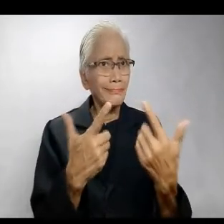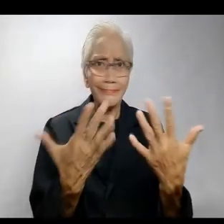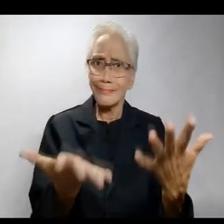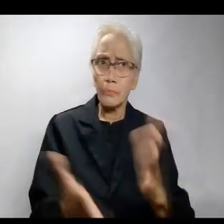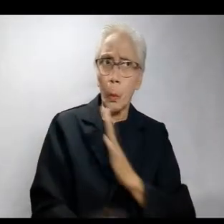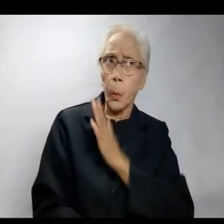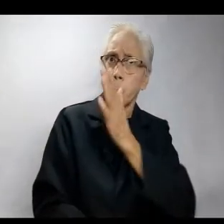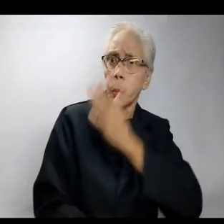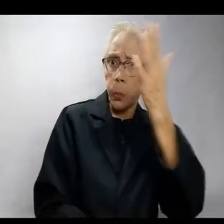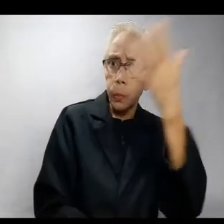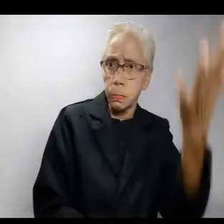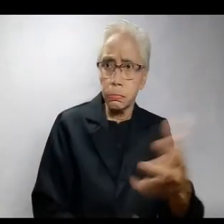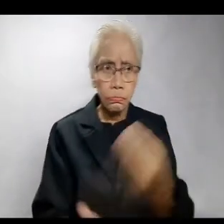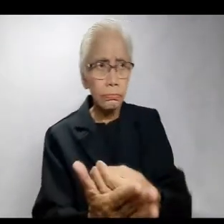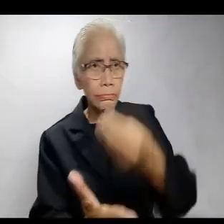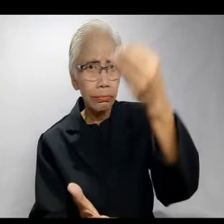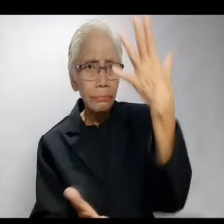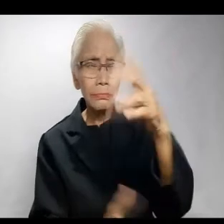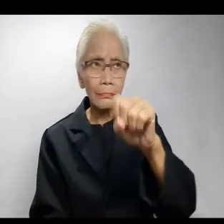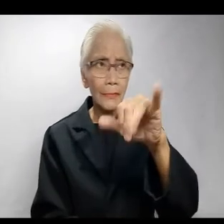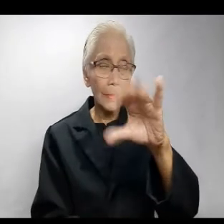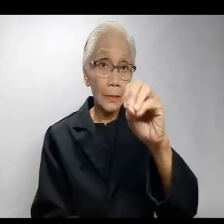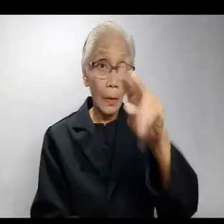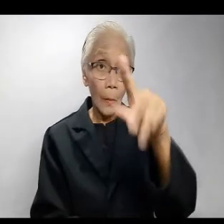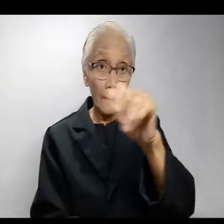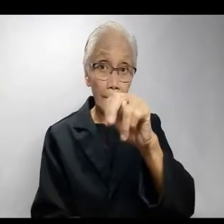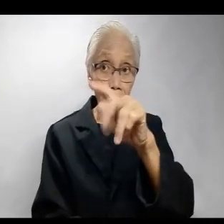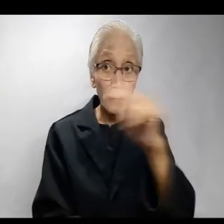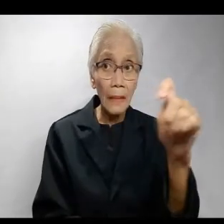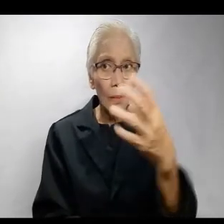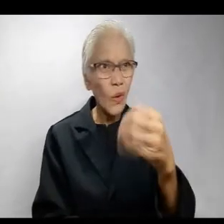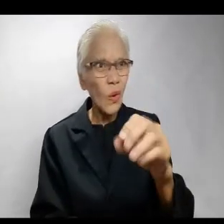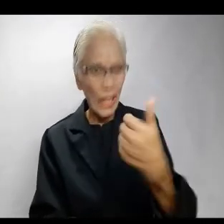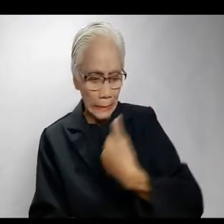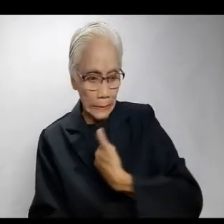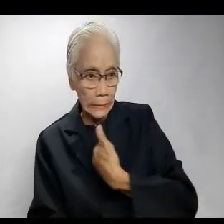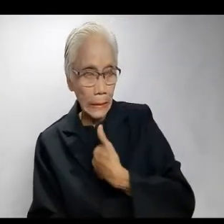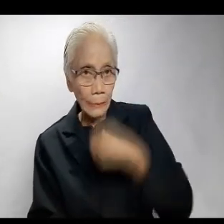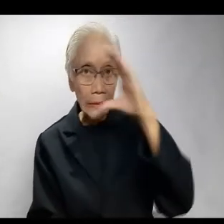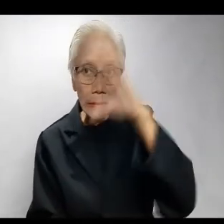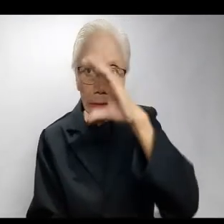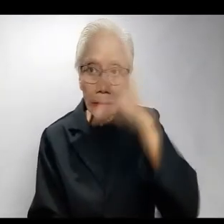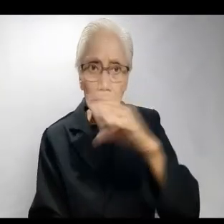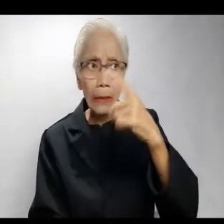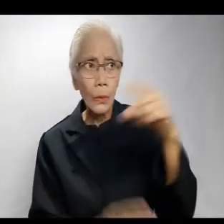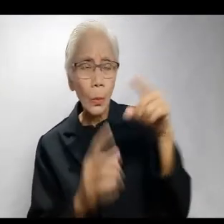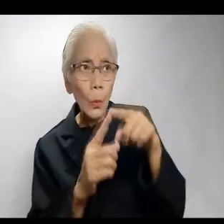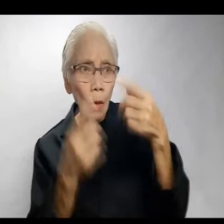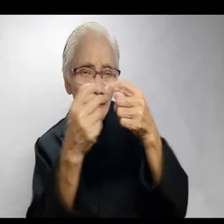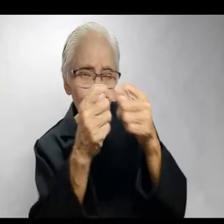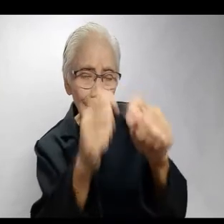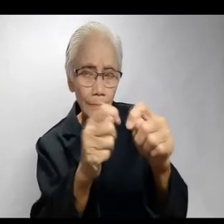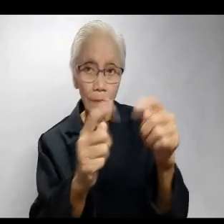and flatters the rich, a sycophant or a subservient self-seeker who attempts to